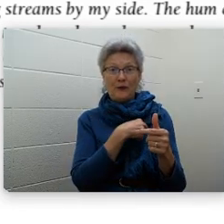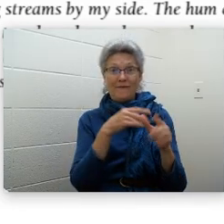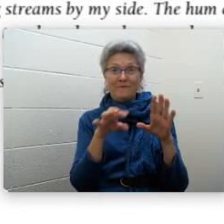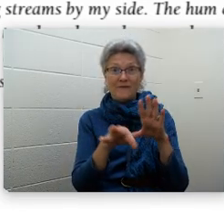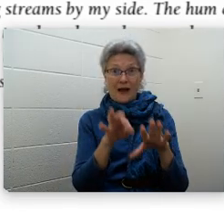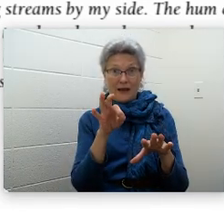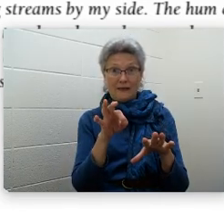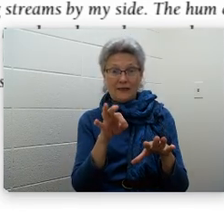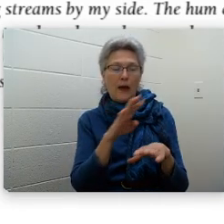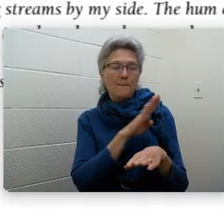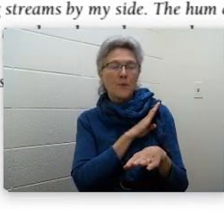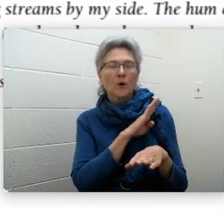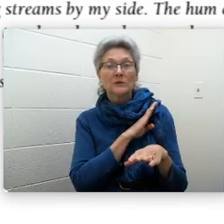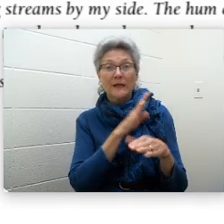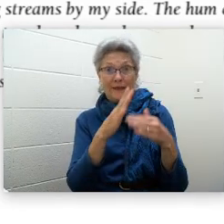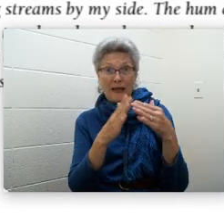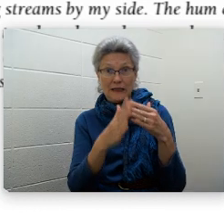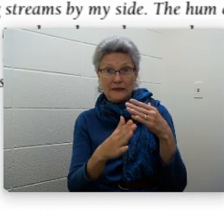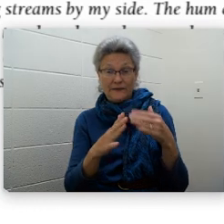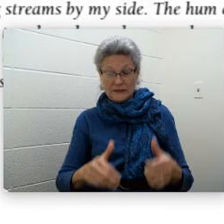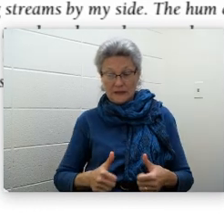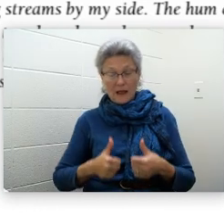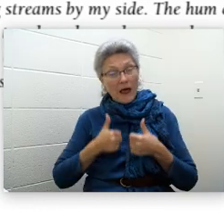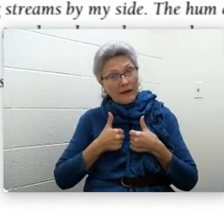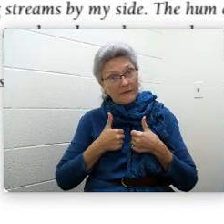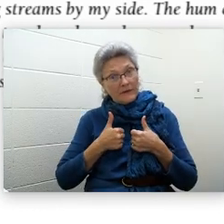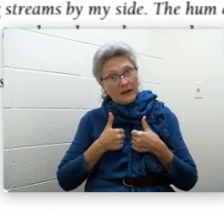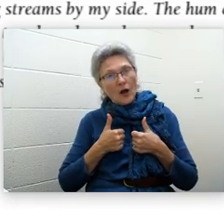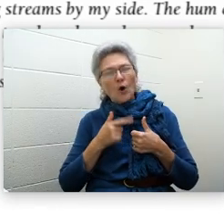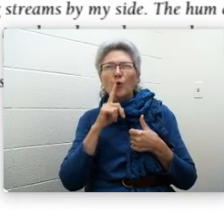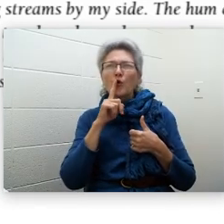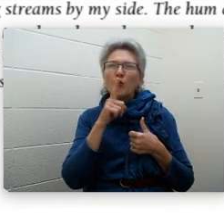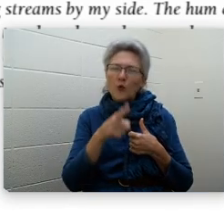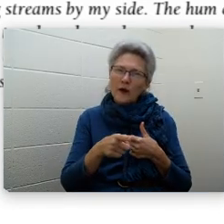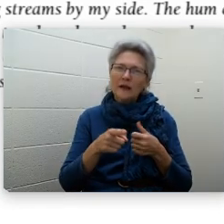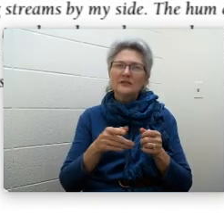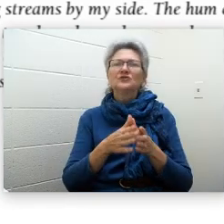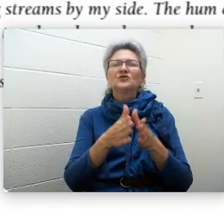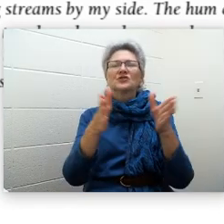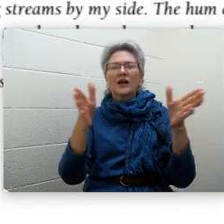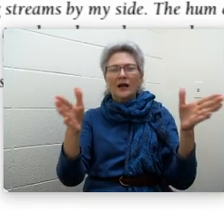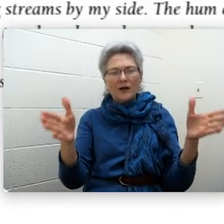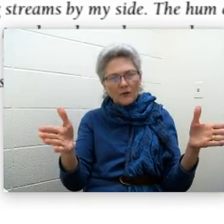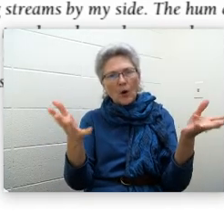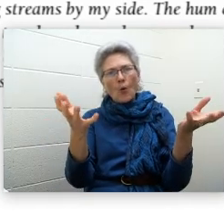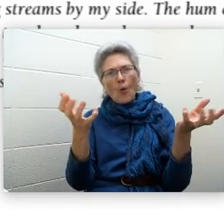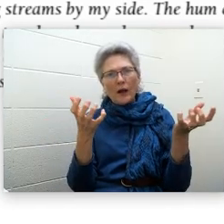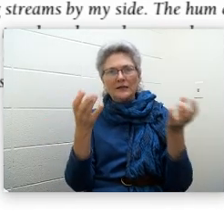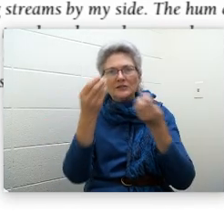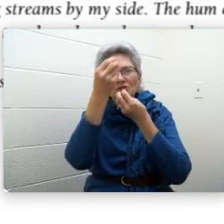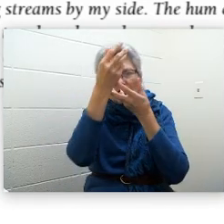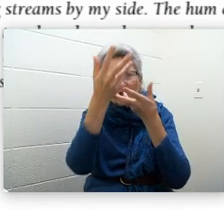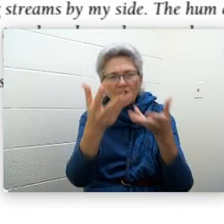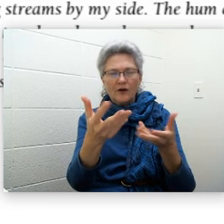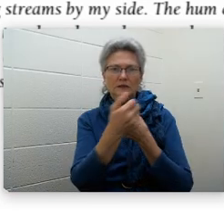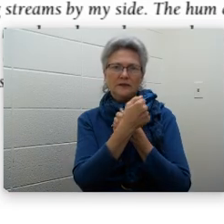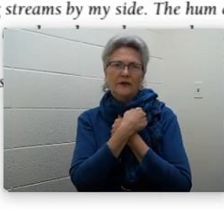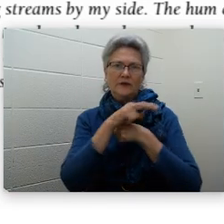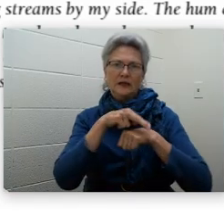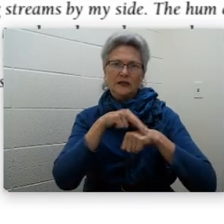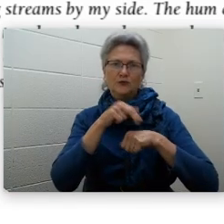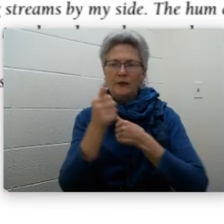find that Burroughs towards the end of his life just really overall wanted to share his love of nature